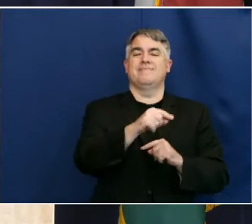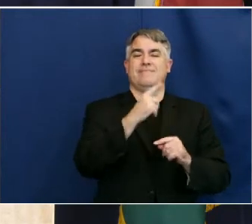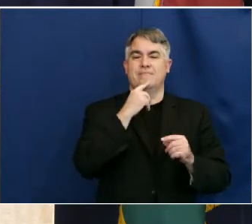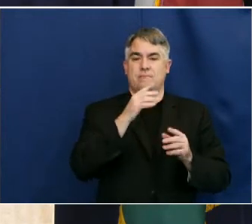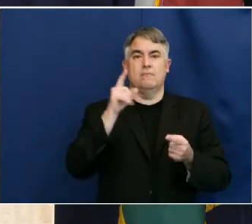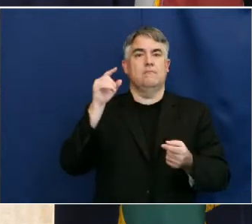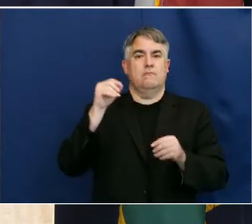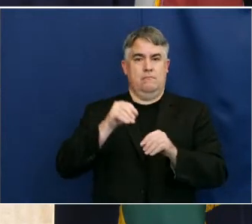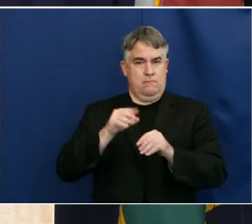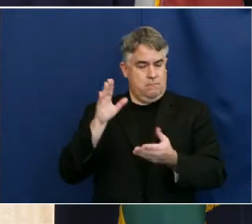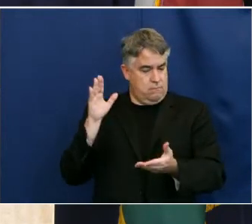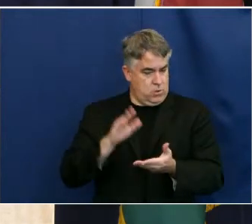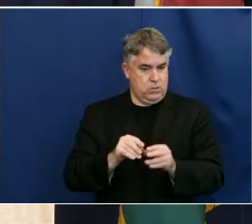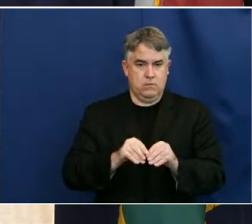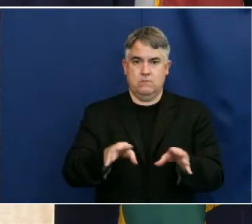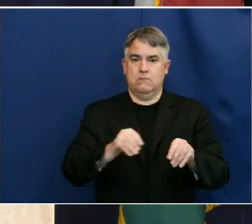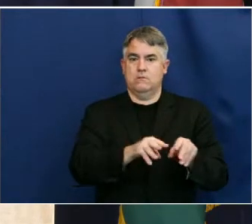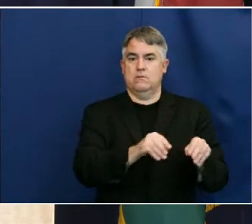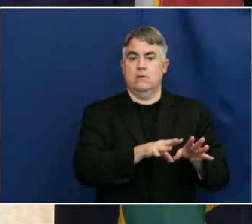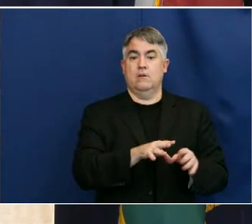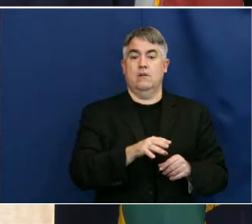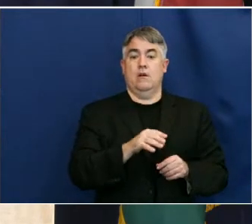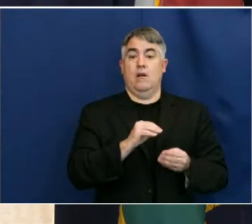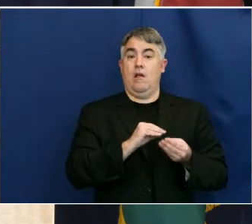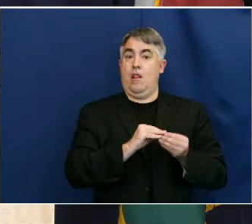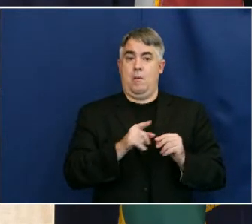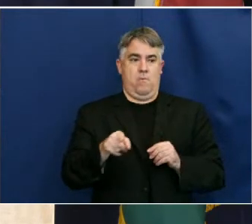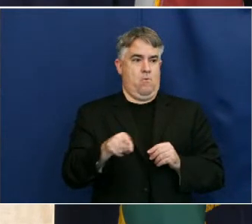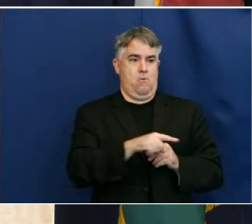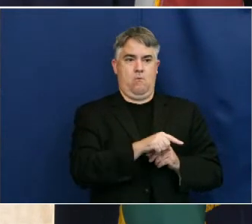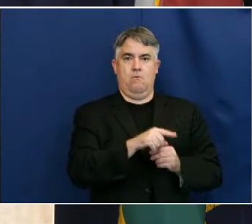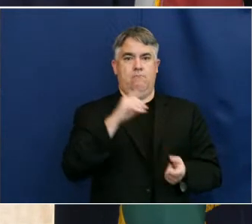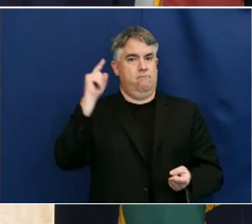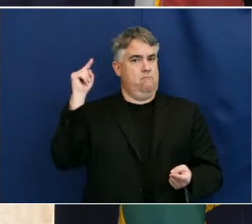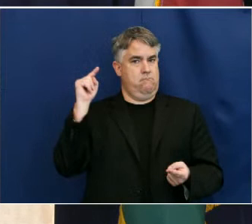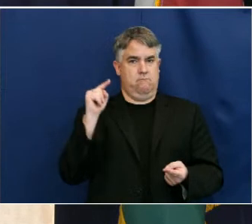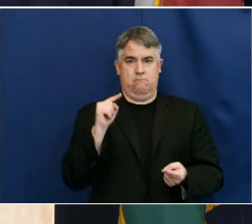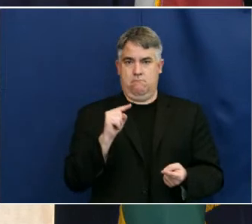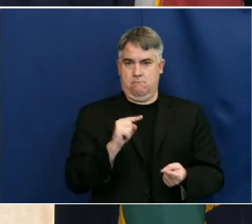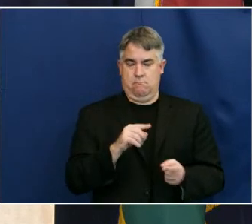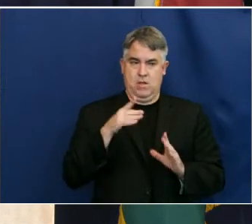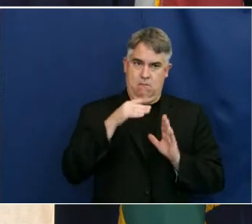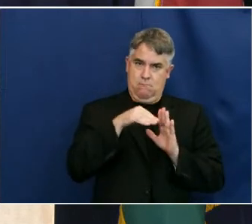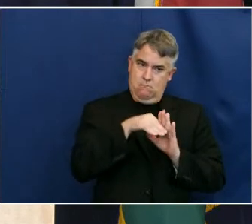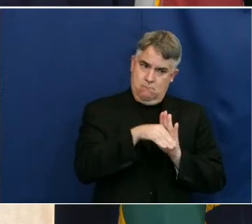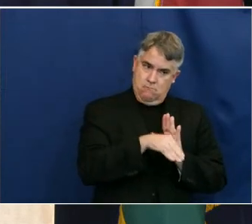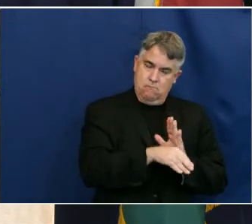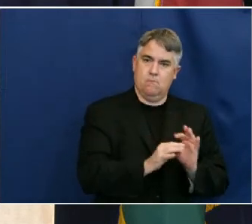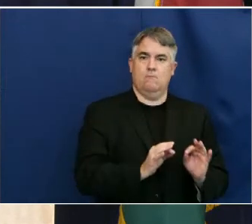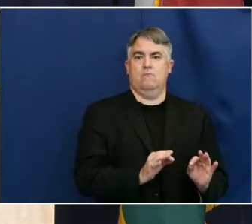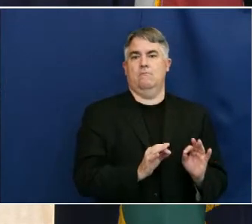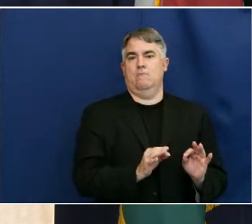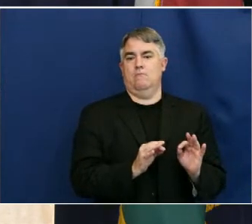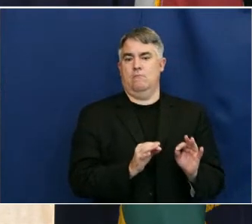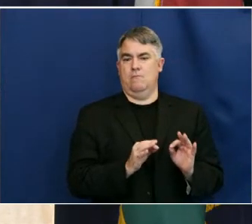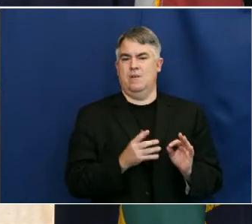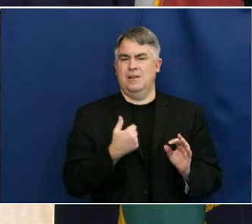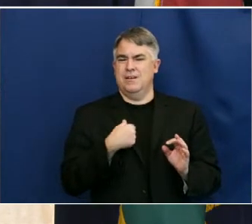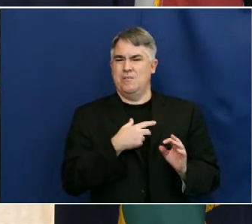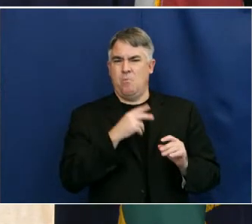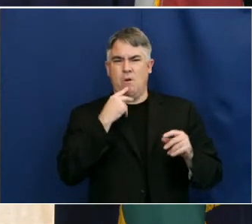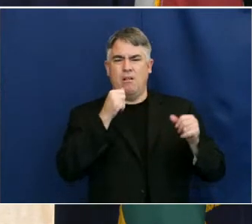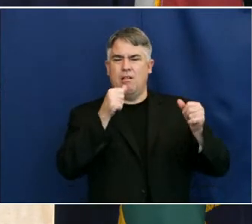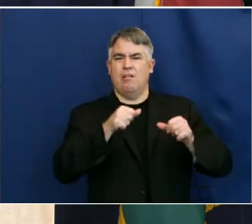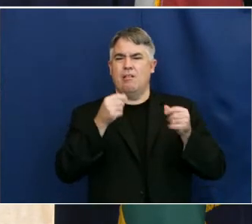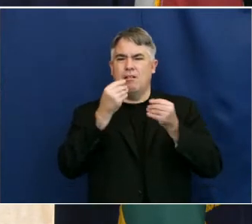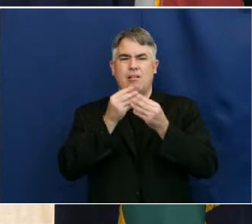going in the right directions. We have actually in today's slides that will be posted, we actually